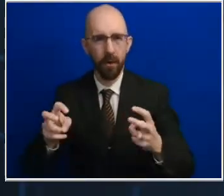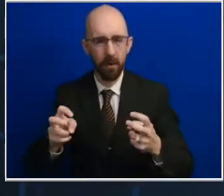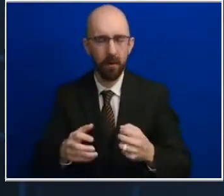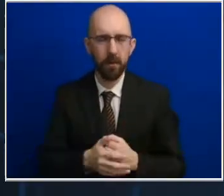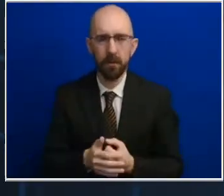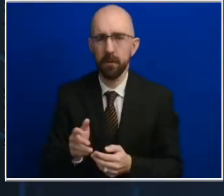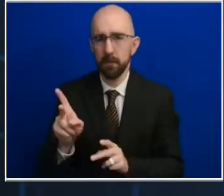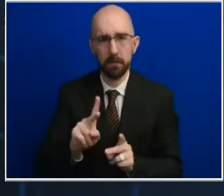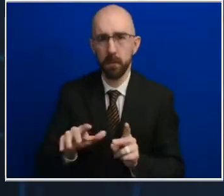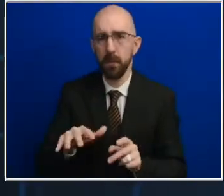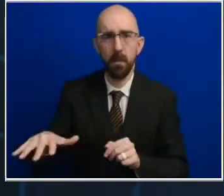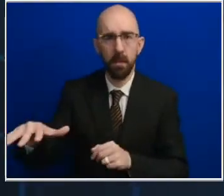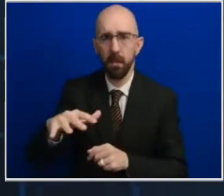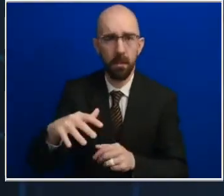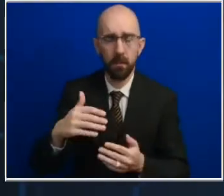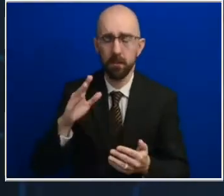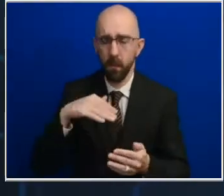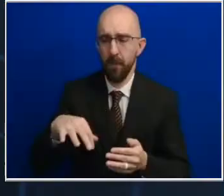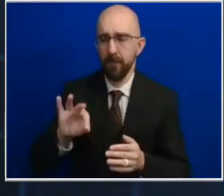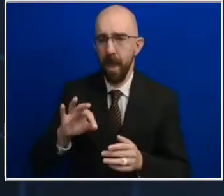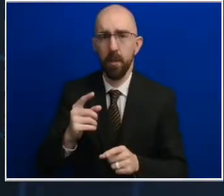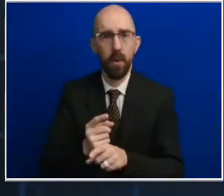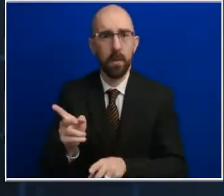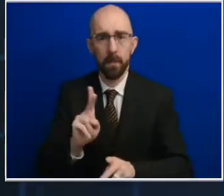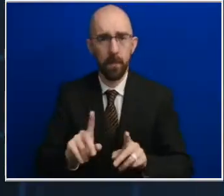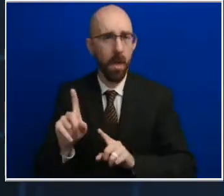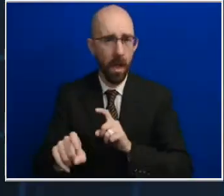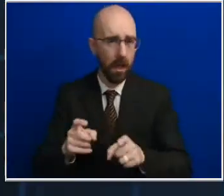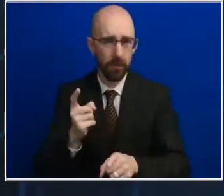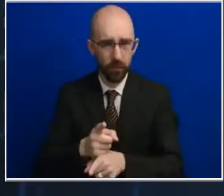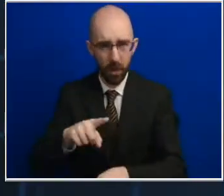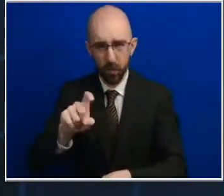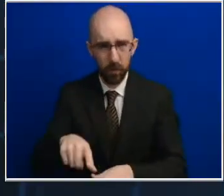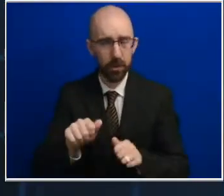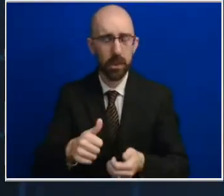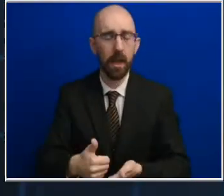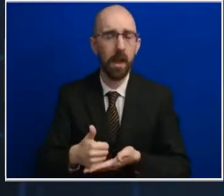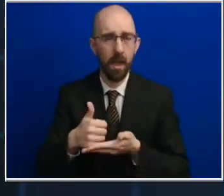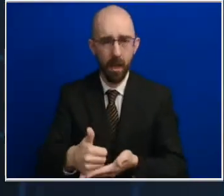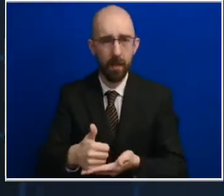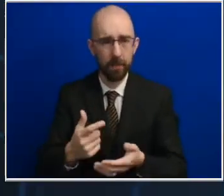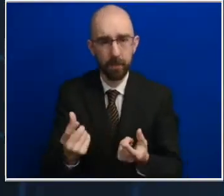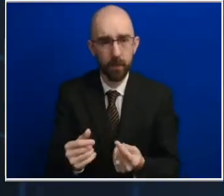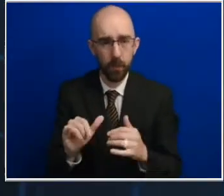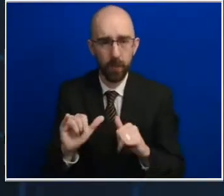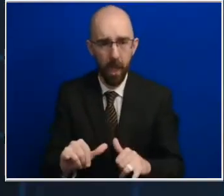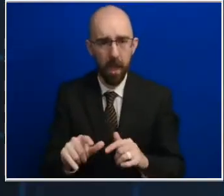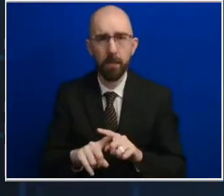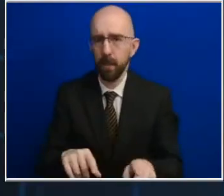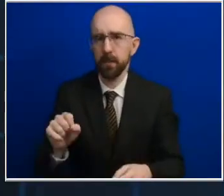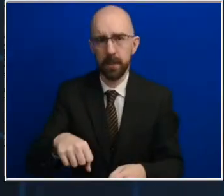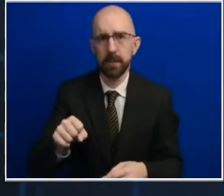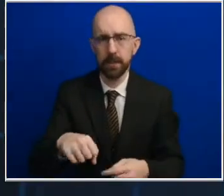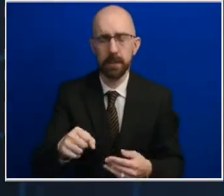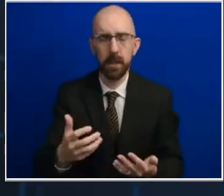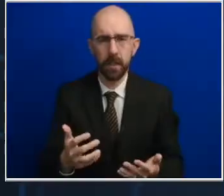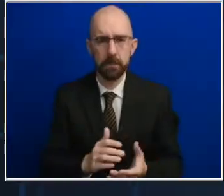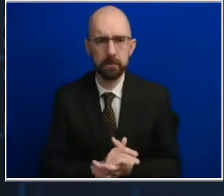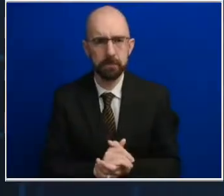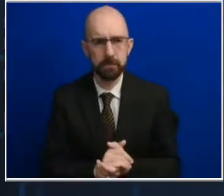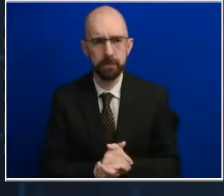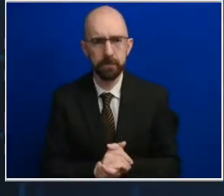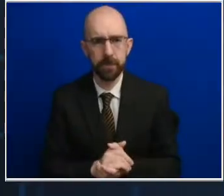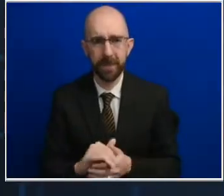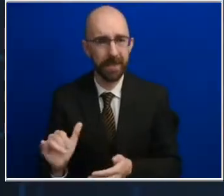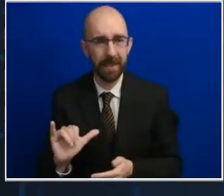can, if you find the right people and you ask the right questions, that can help you do that. But yes, it's like I got a